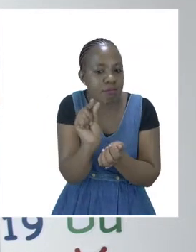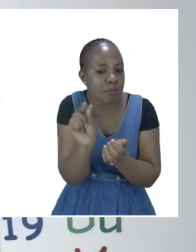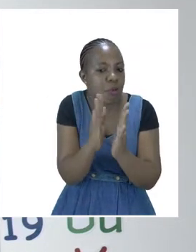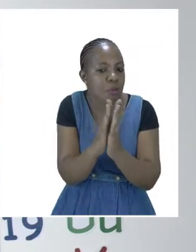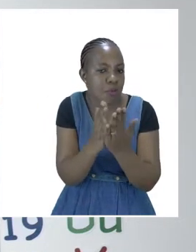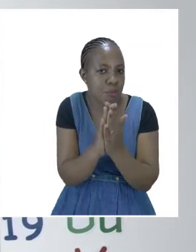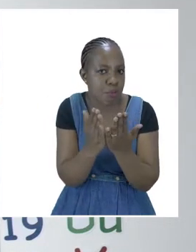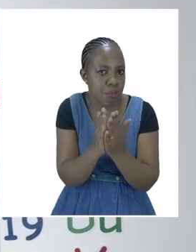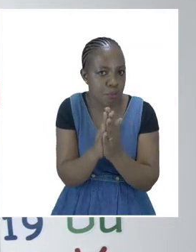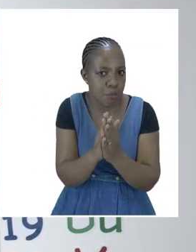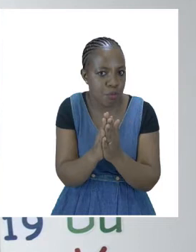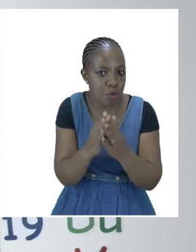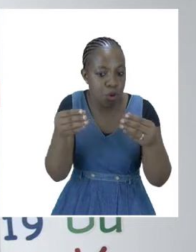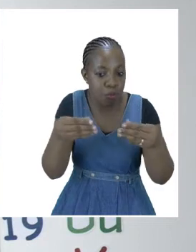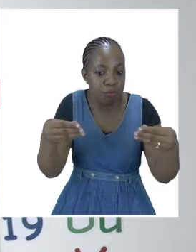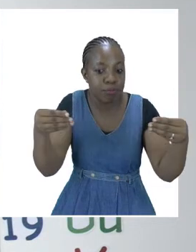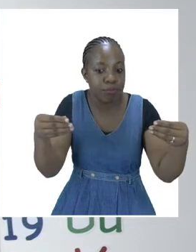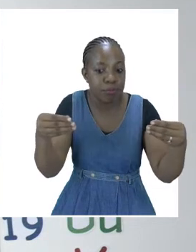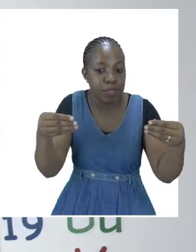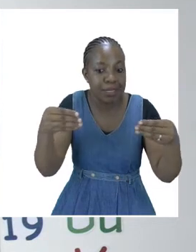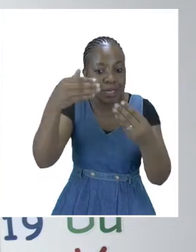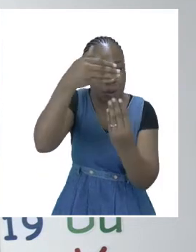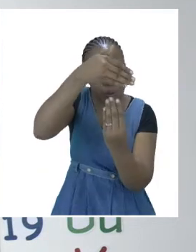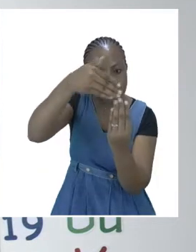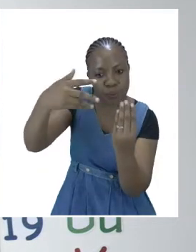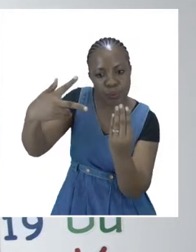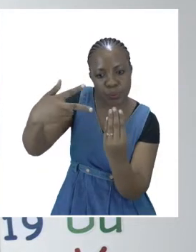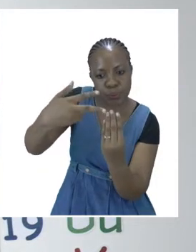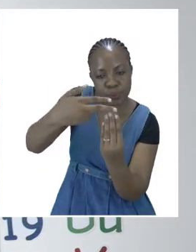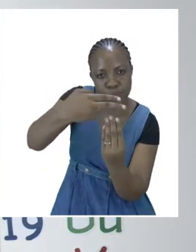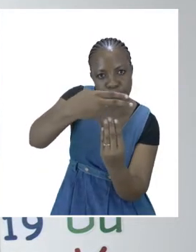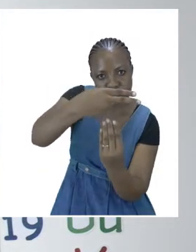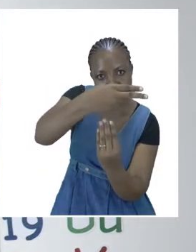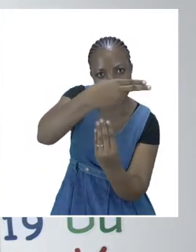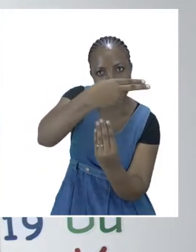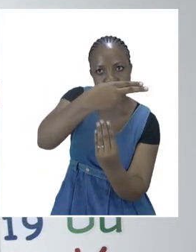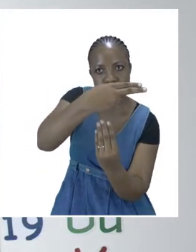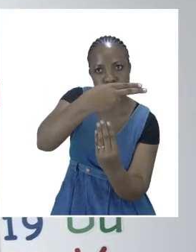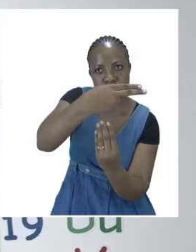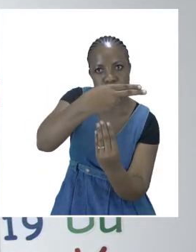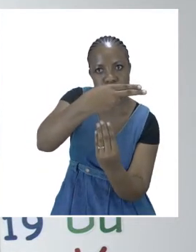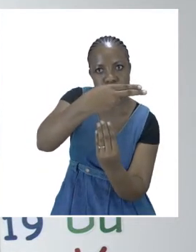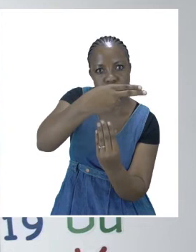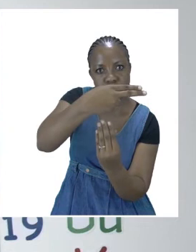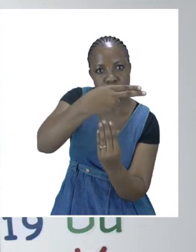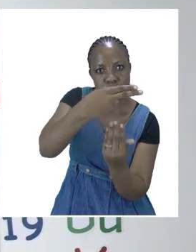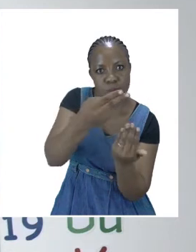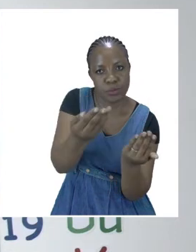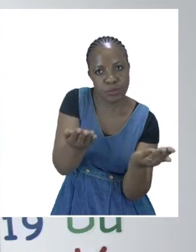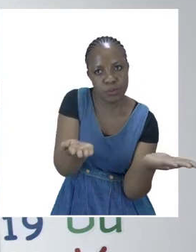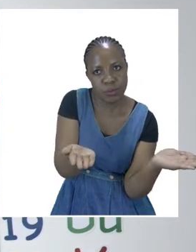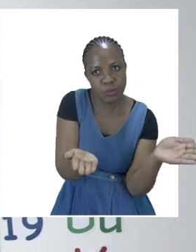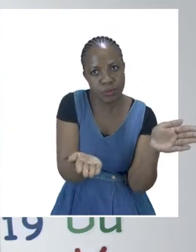booklet. Please cut the top of the lesson booklet with a pair of scissors and fold